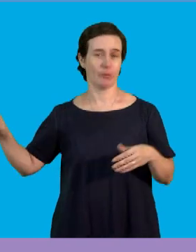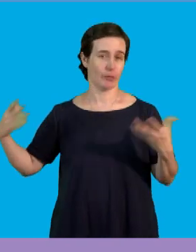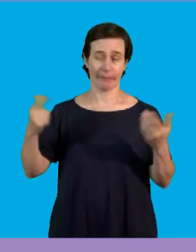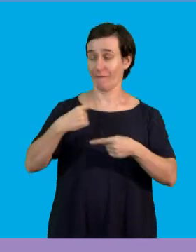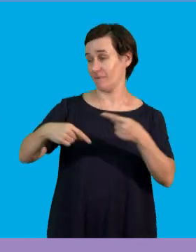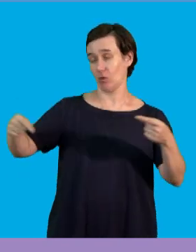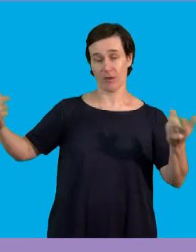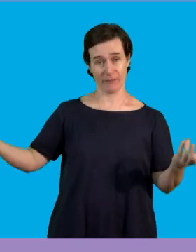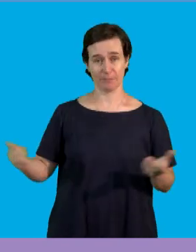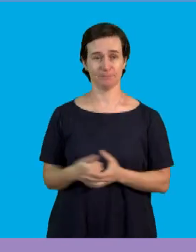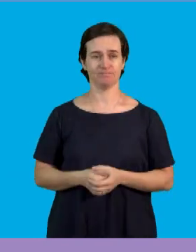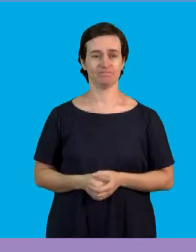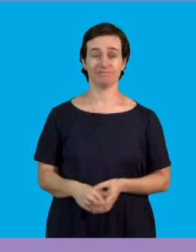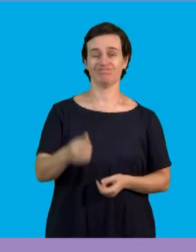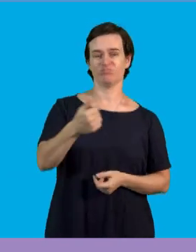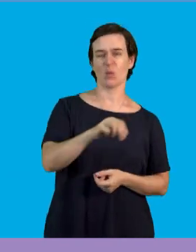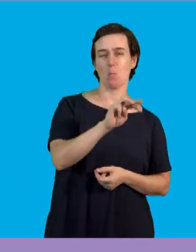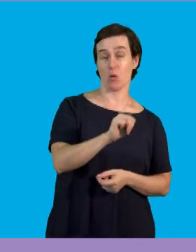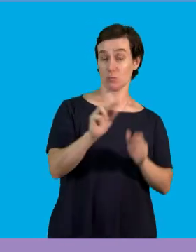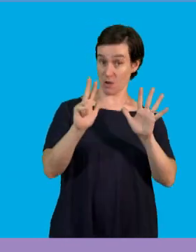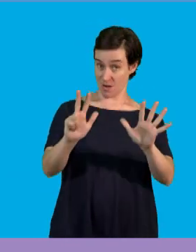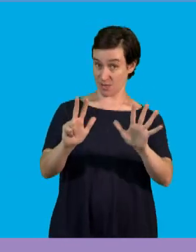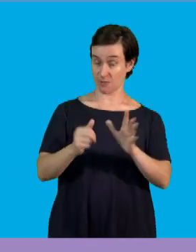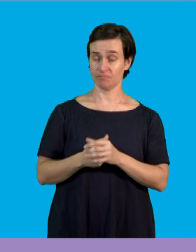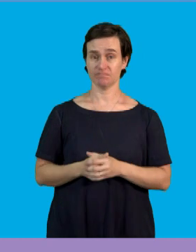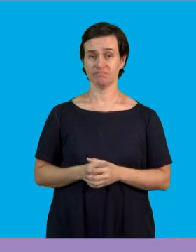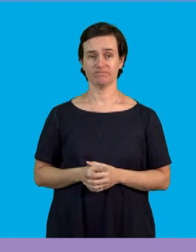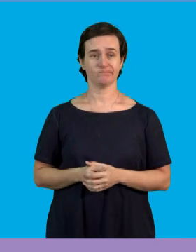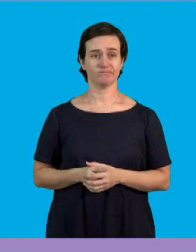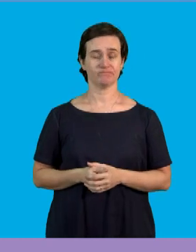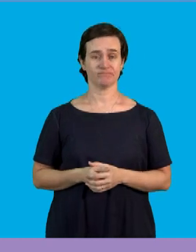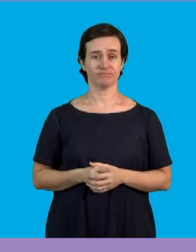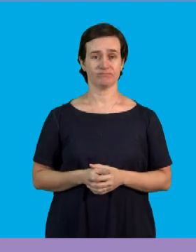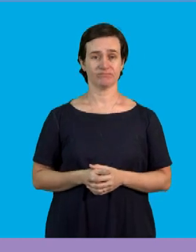list indefinitely. Let's list the multiples of 8.